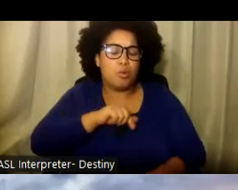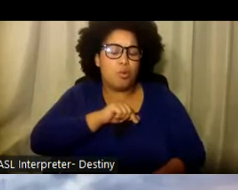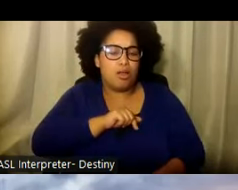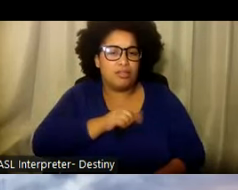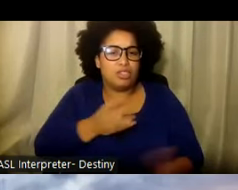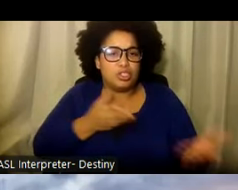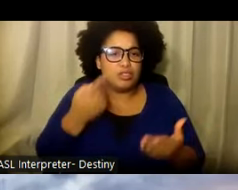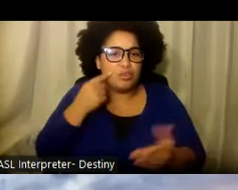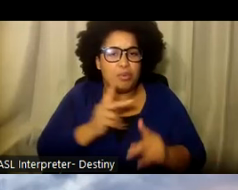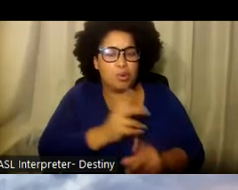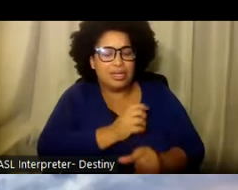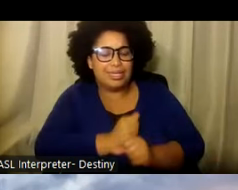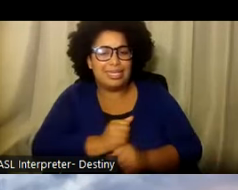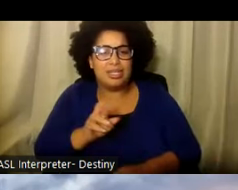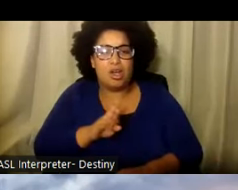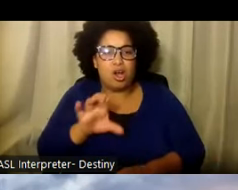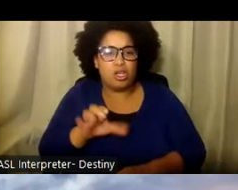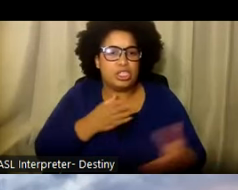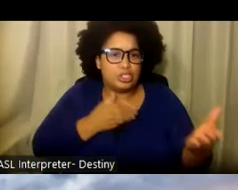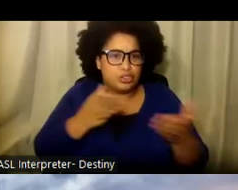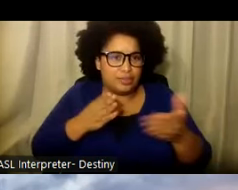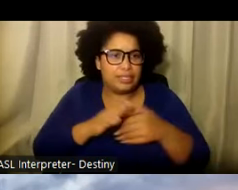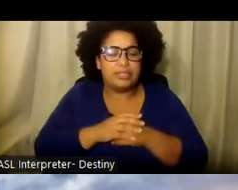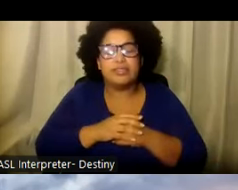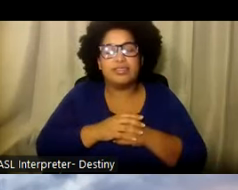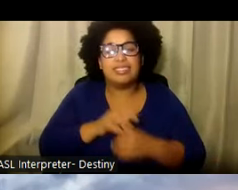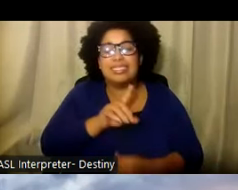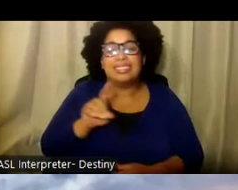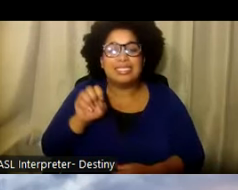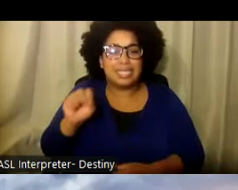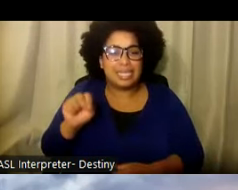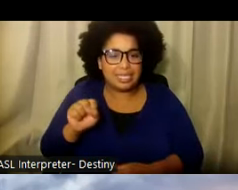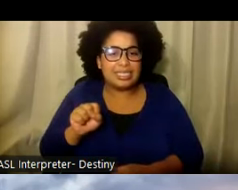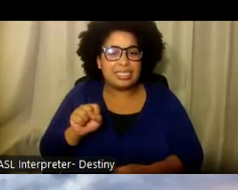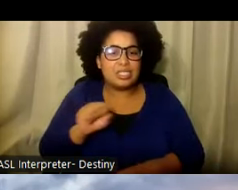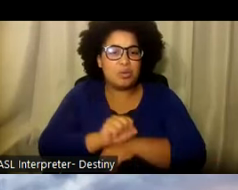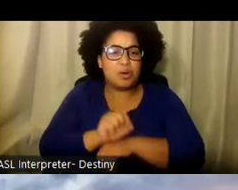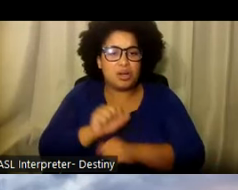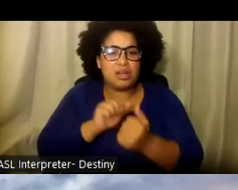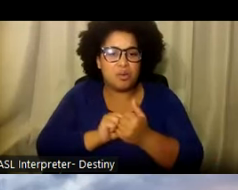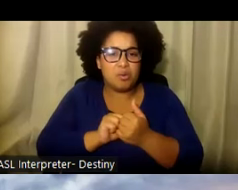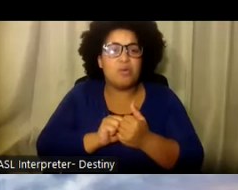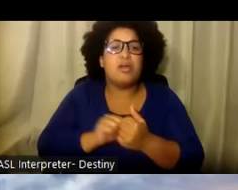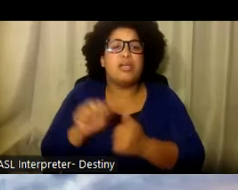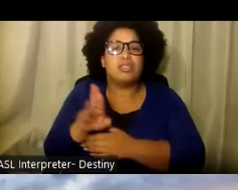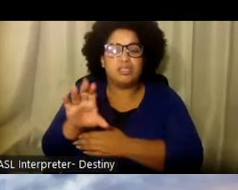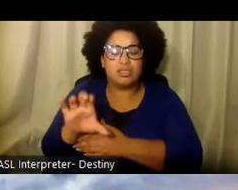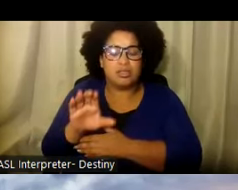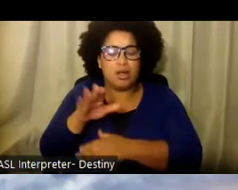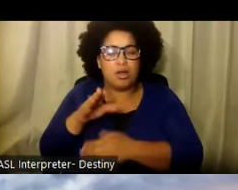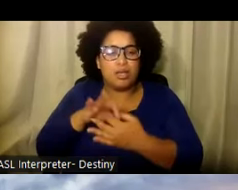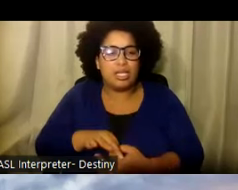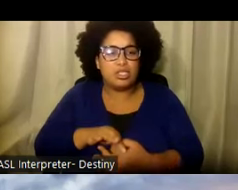those receiving regional center services. DDS is currently working with regional centers on the program